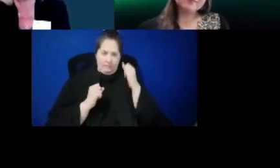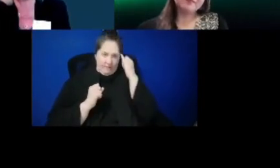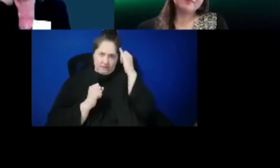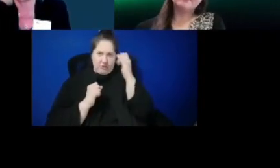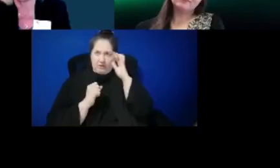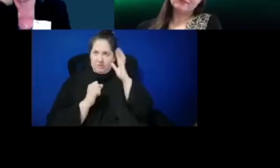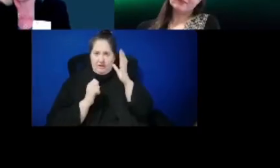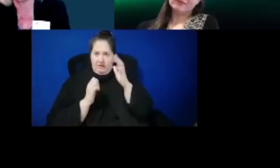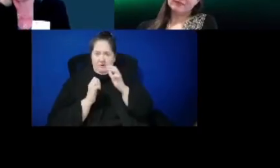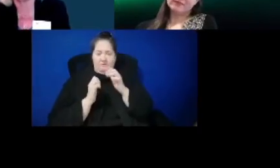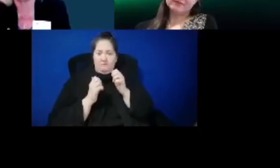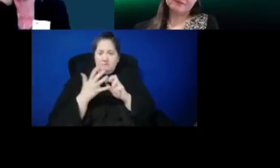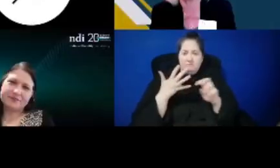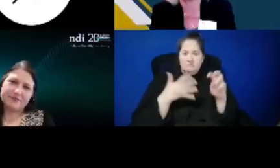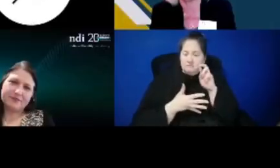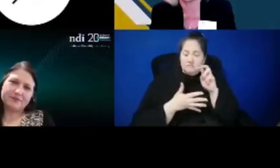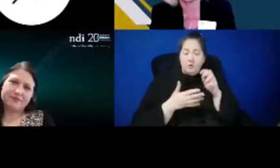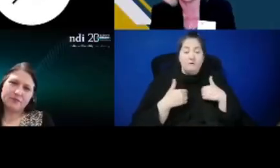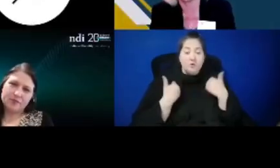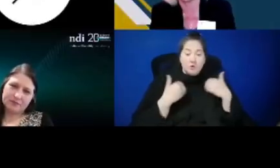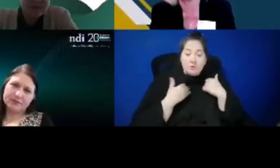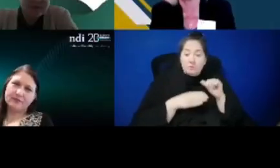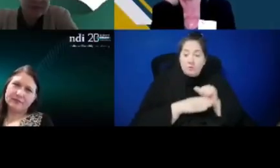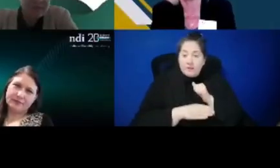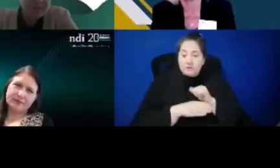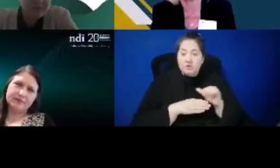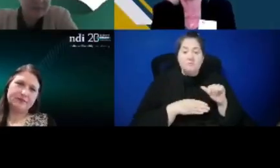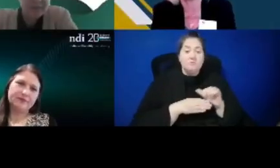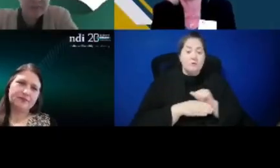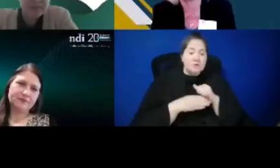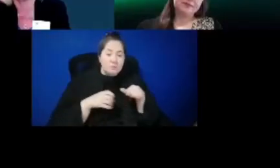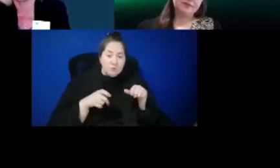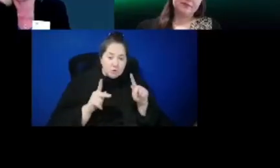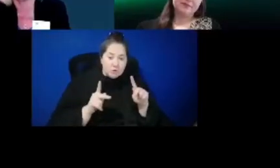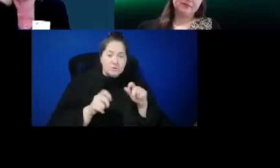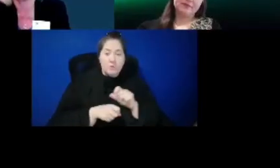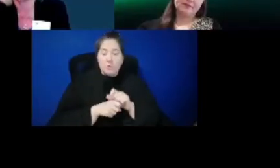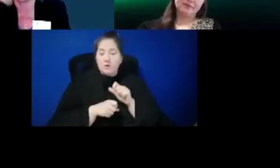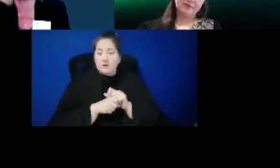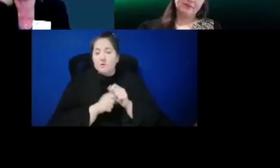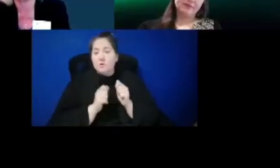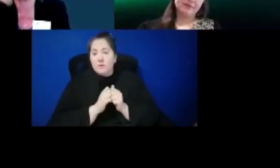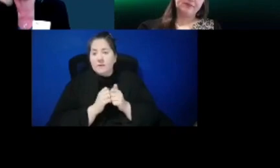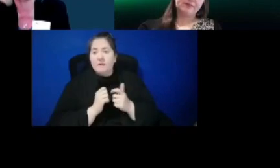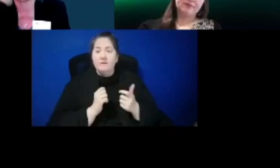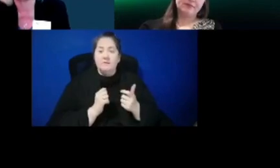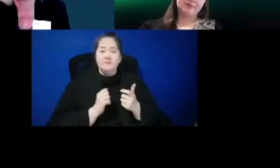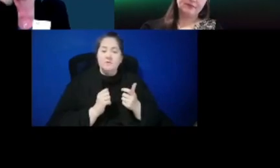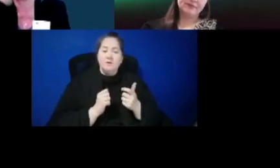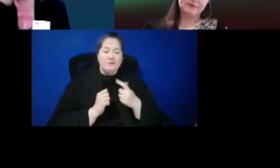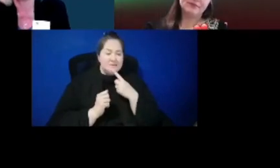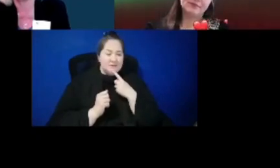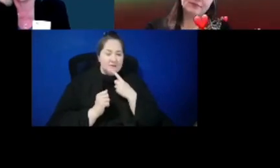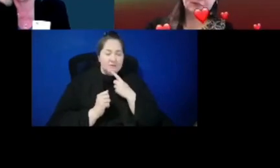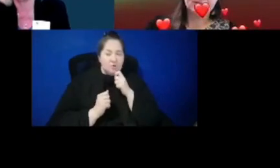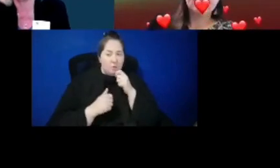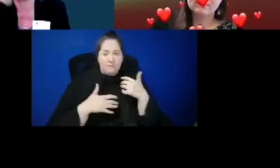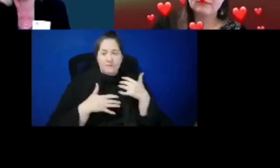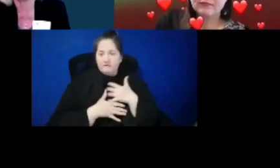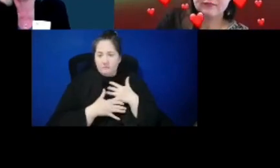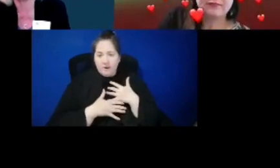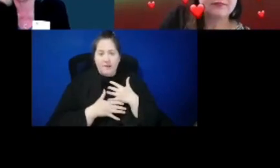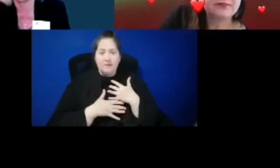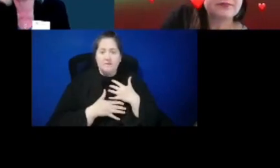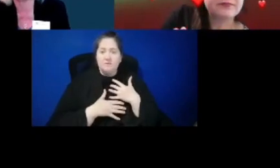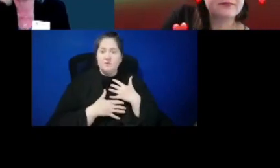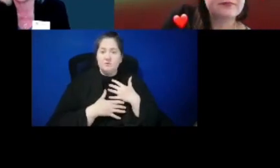already have a youth apprenticeship opportunities that we're working along the way. So I would say, don't be afraid